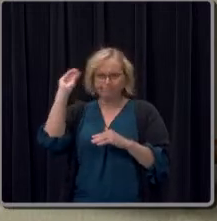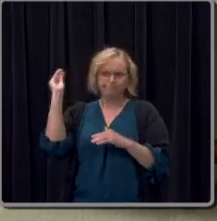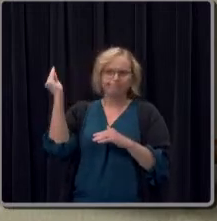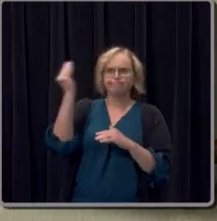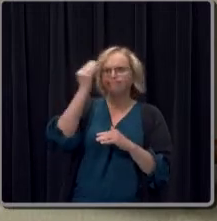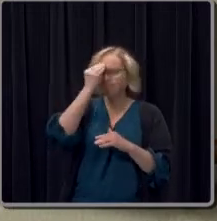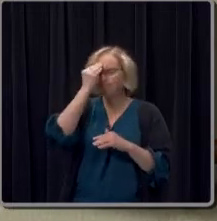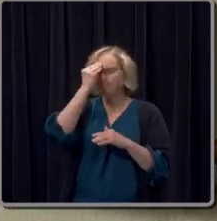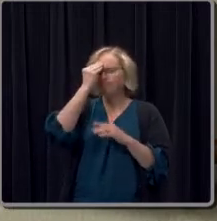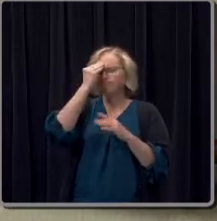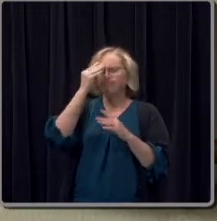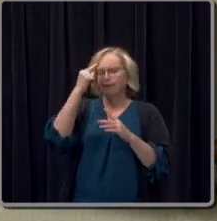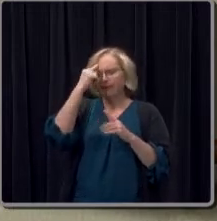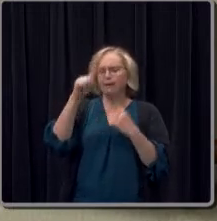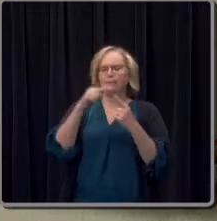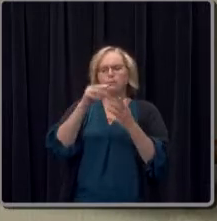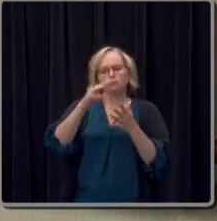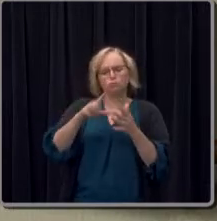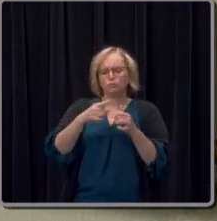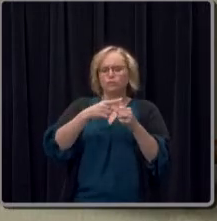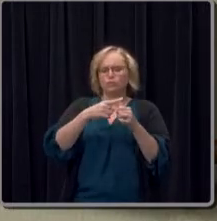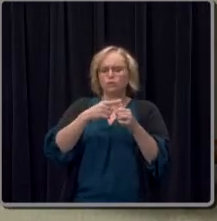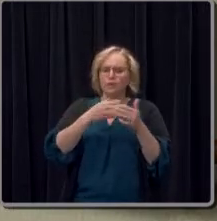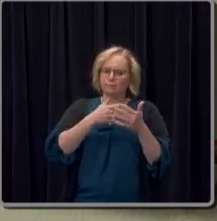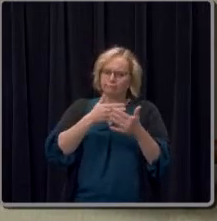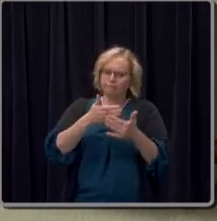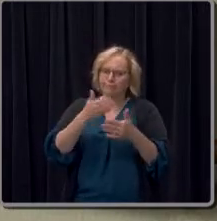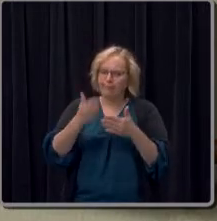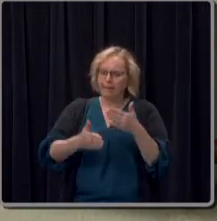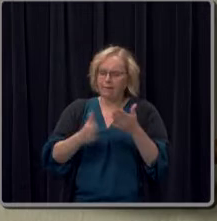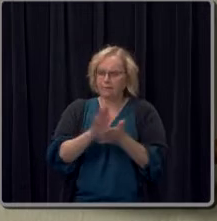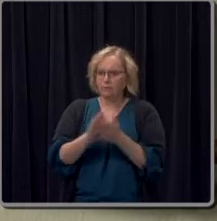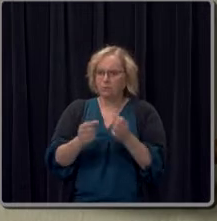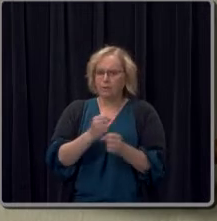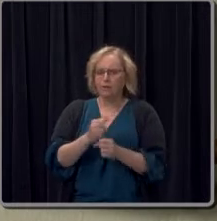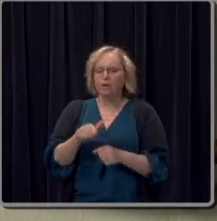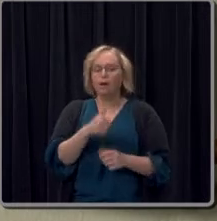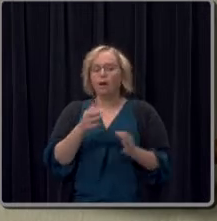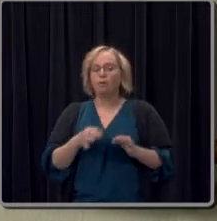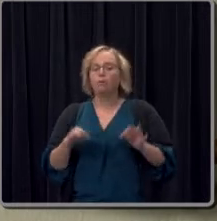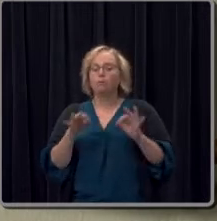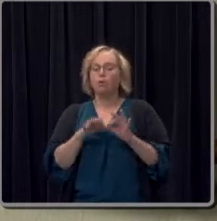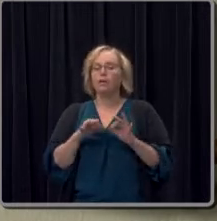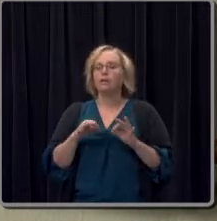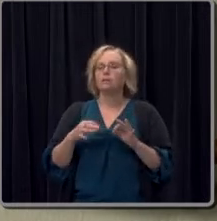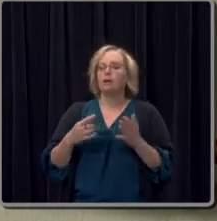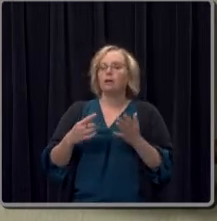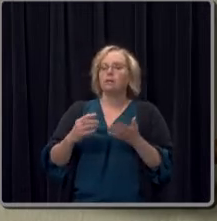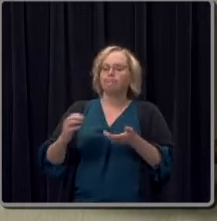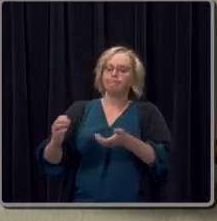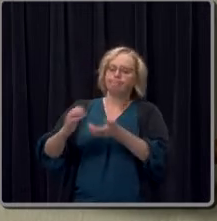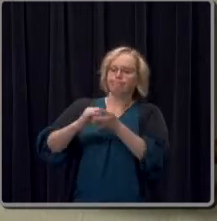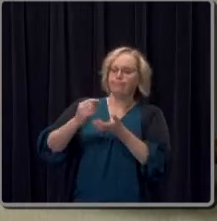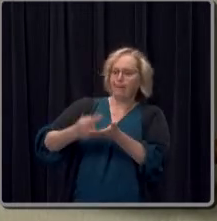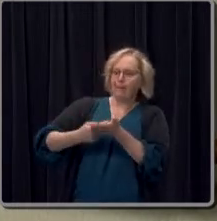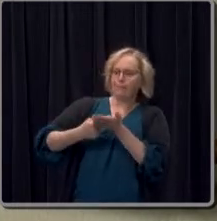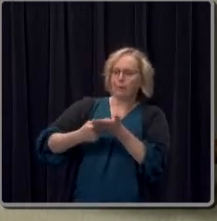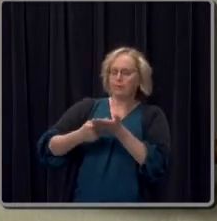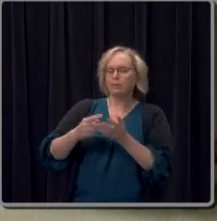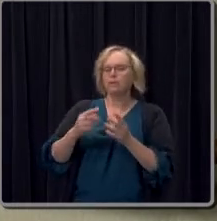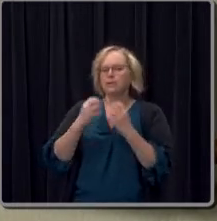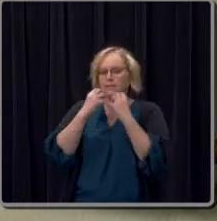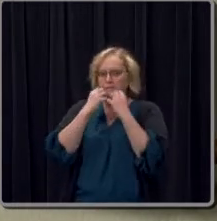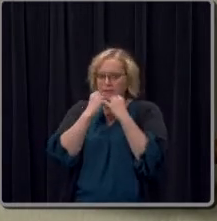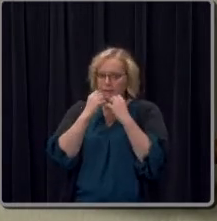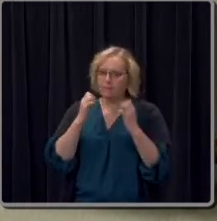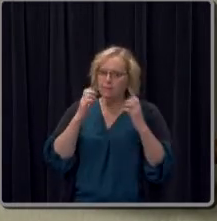year. Another important topic that I want to discuss tonight is collaboration. It is vital that we as educators in the